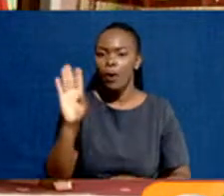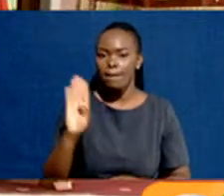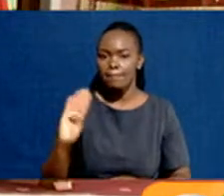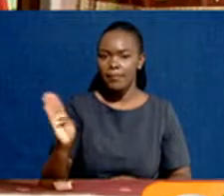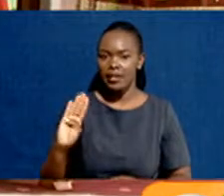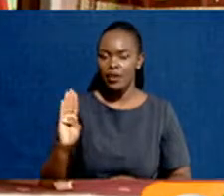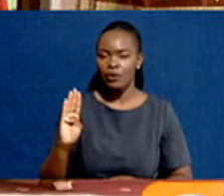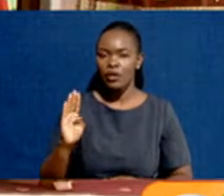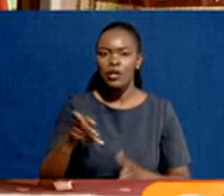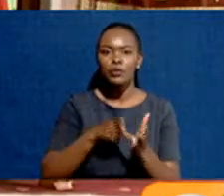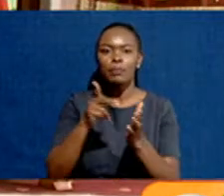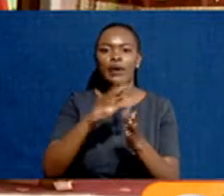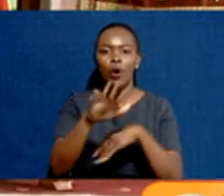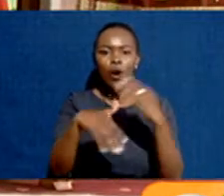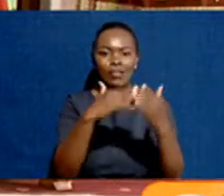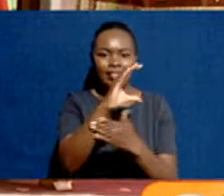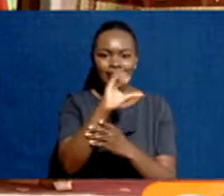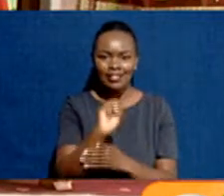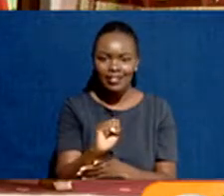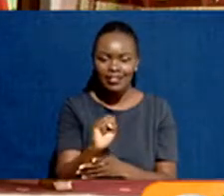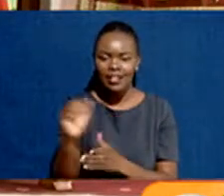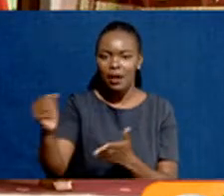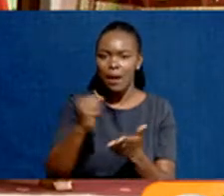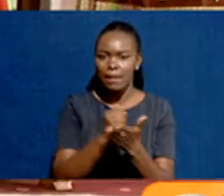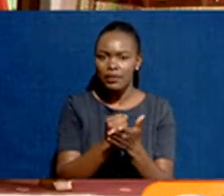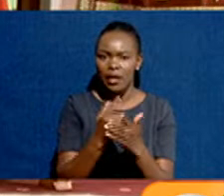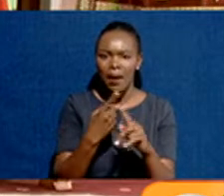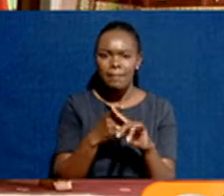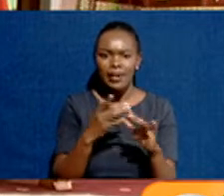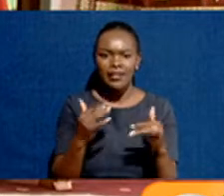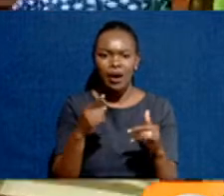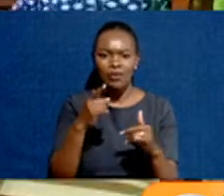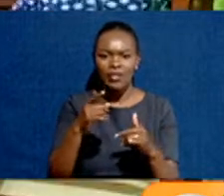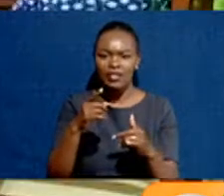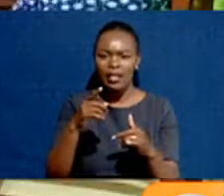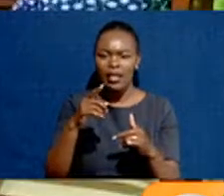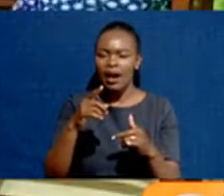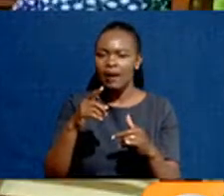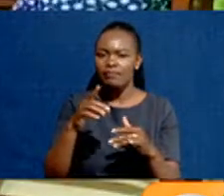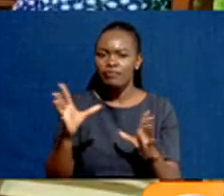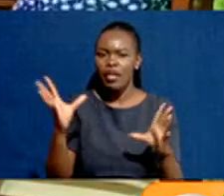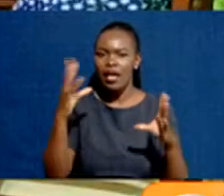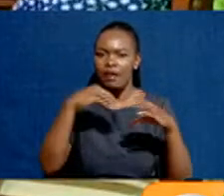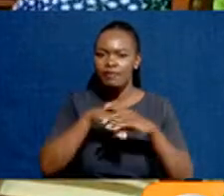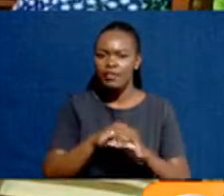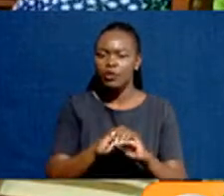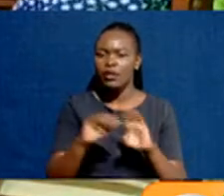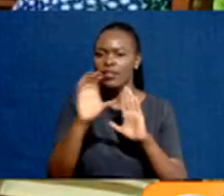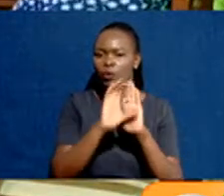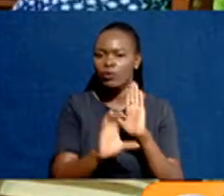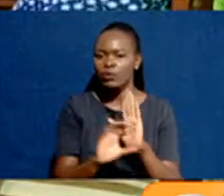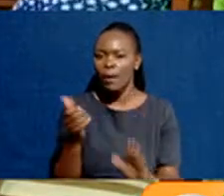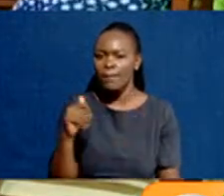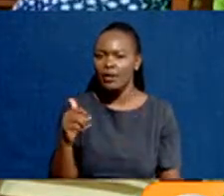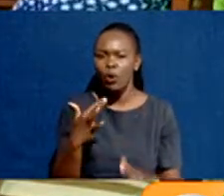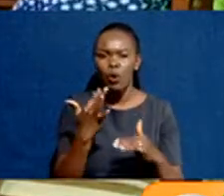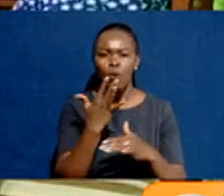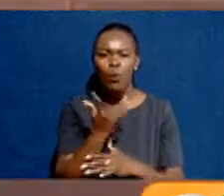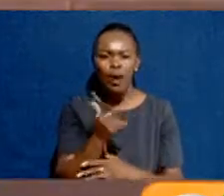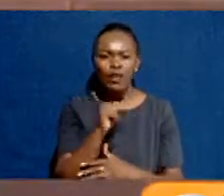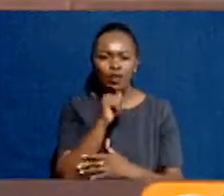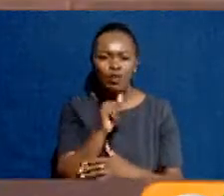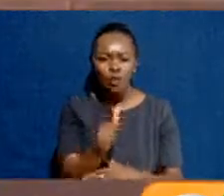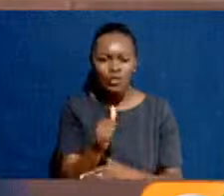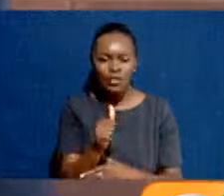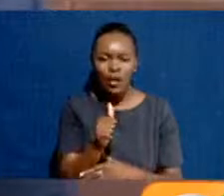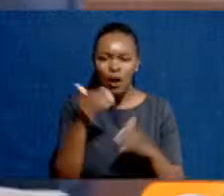the CSOs who will be appointed, though this is not envisioned in the constitution. Why then not refocus this priority?